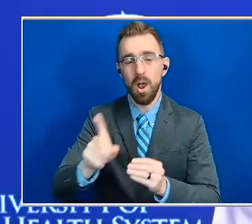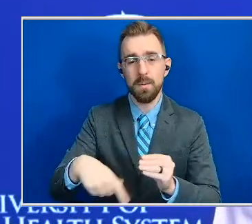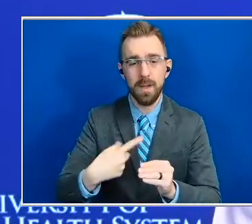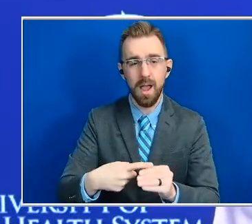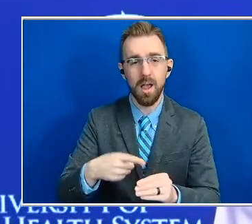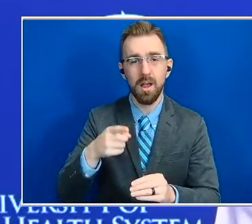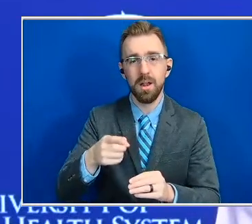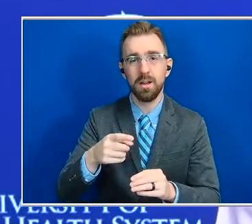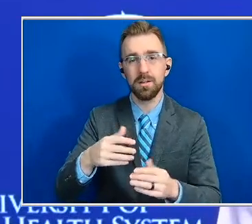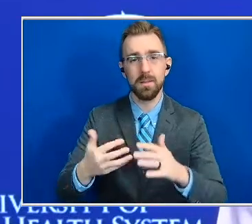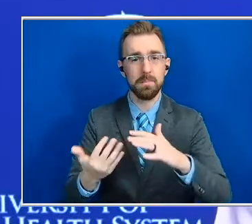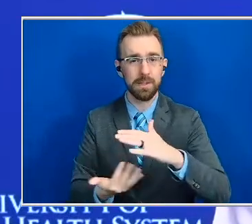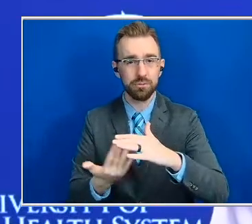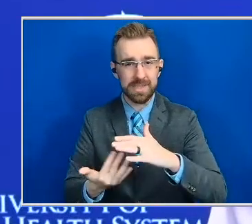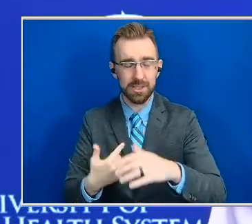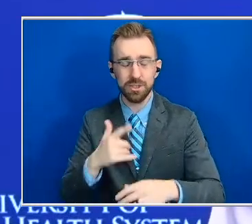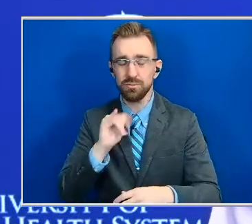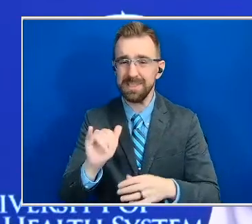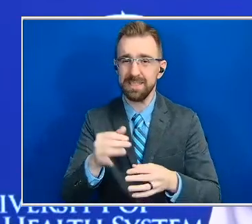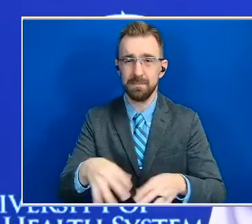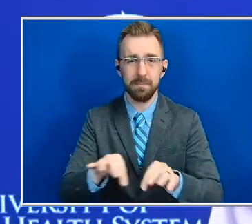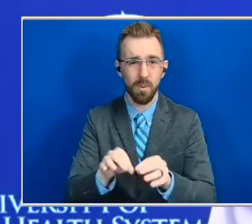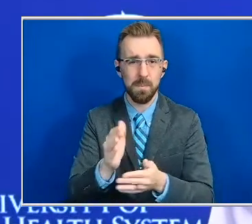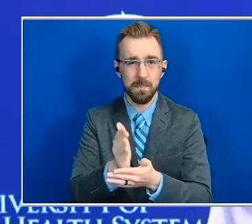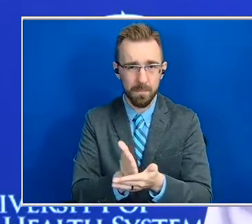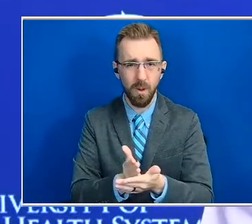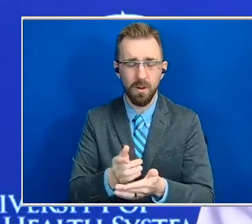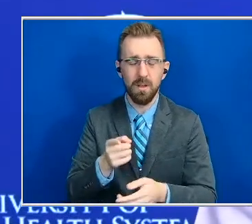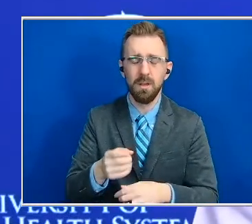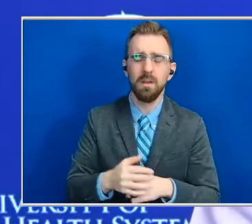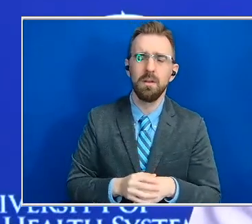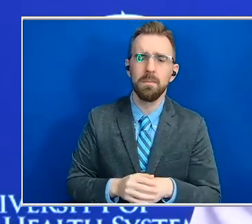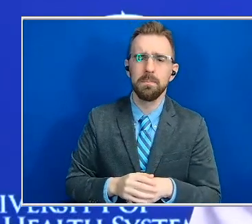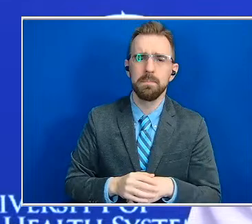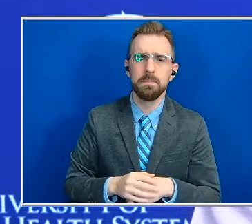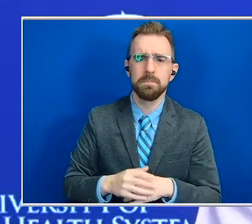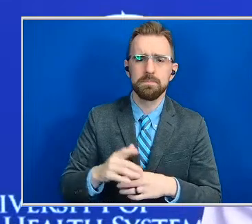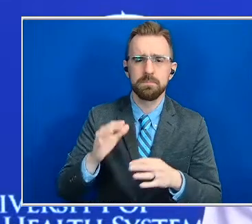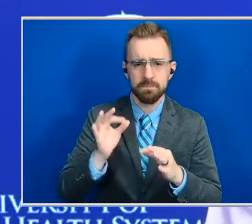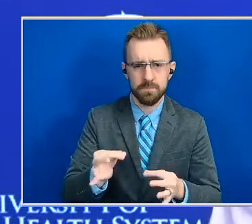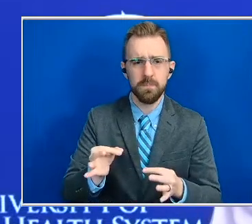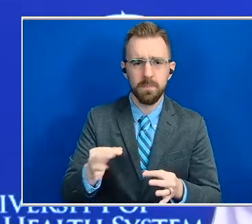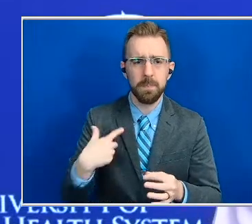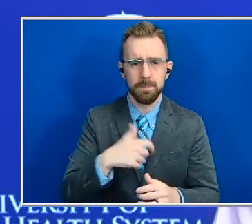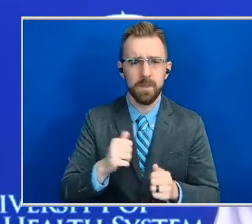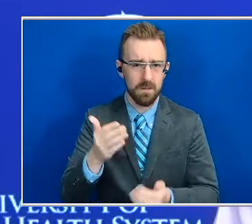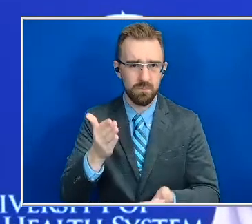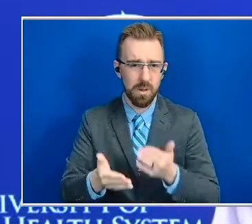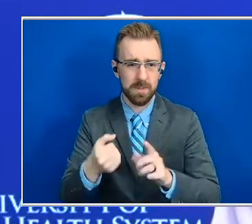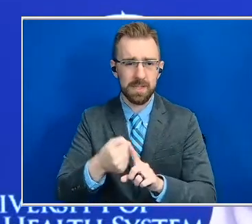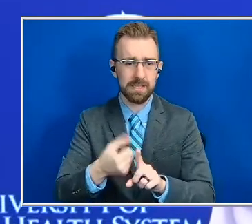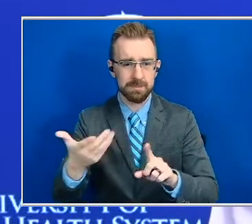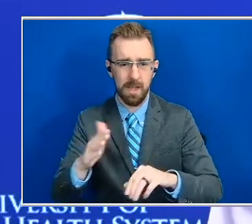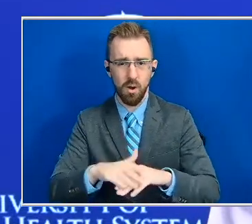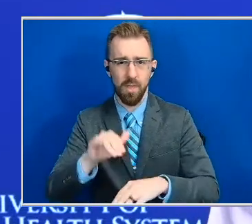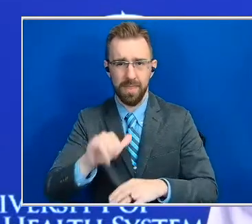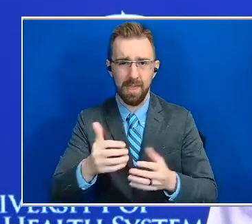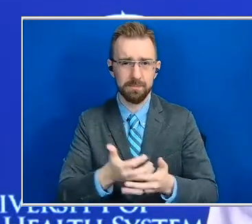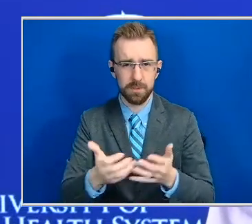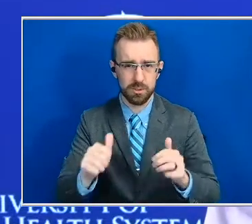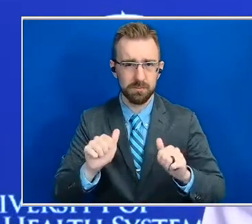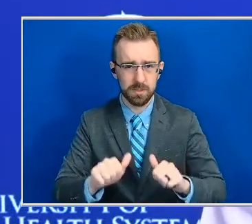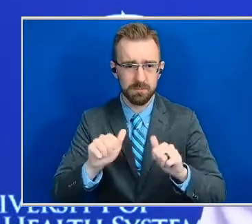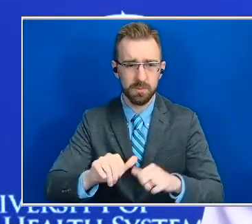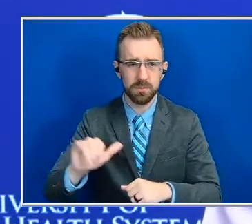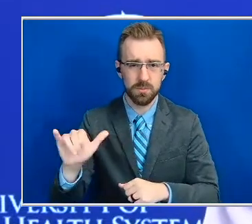think that's a very important point. And certainly we could probably expand upon that as much as possible, as much as we